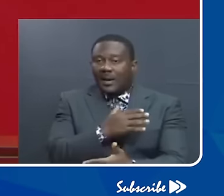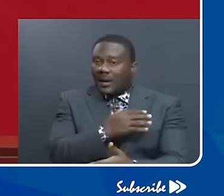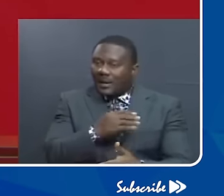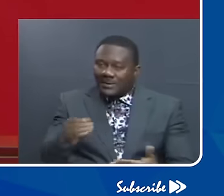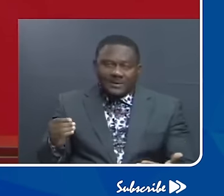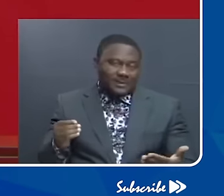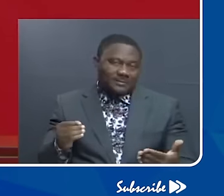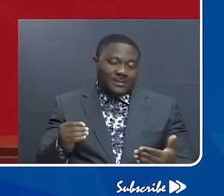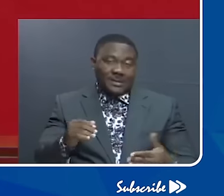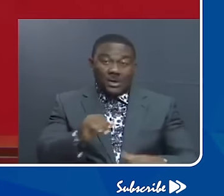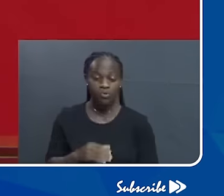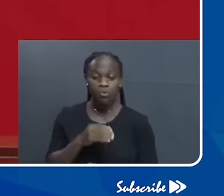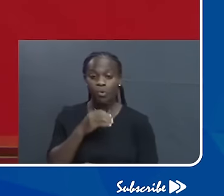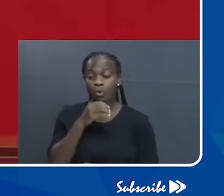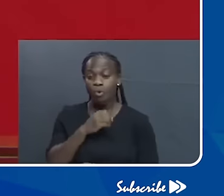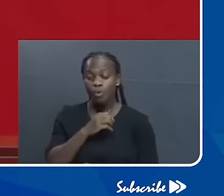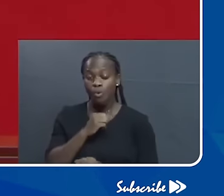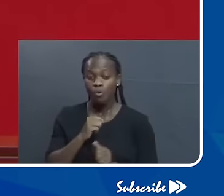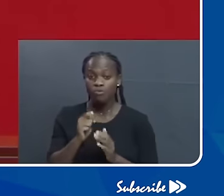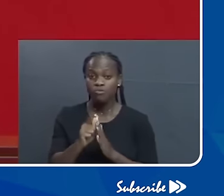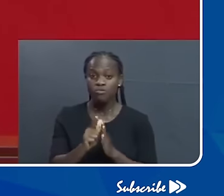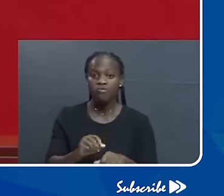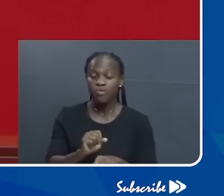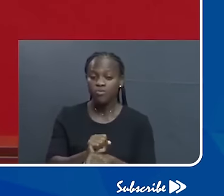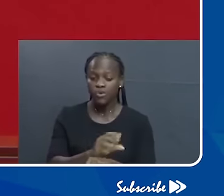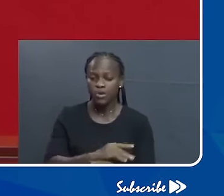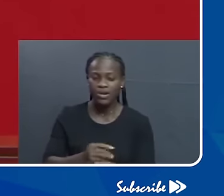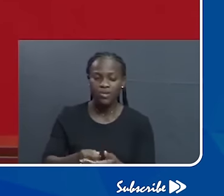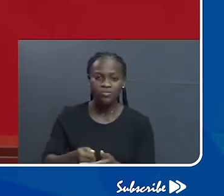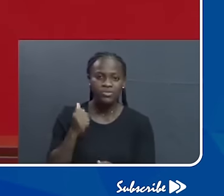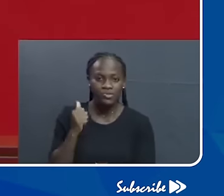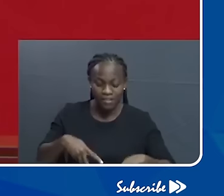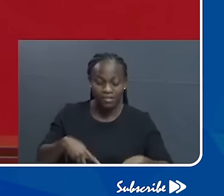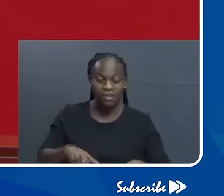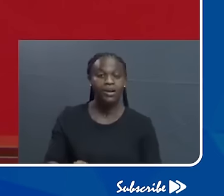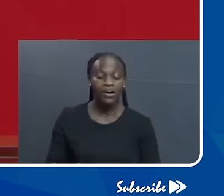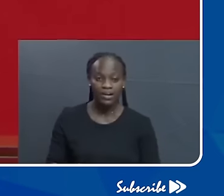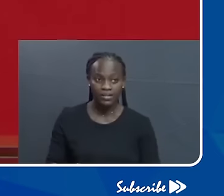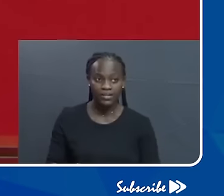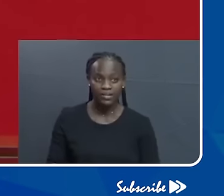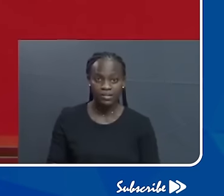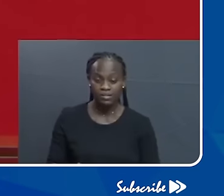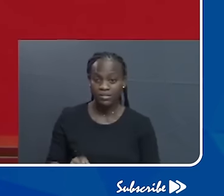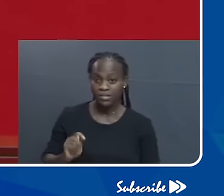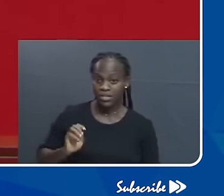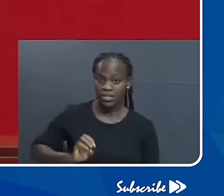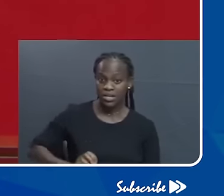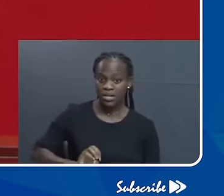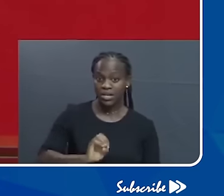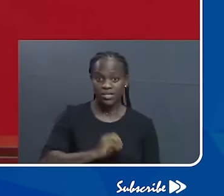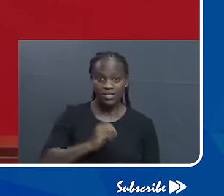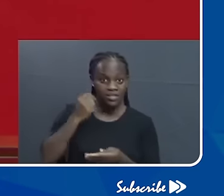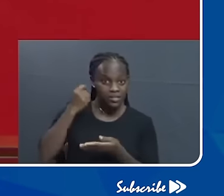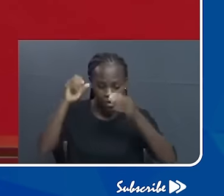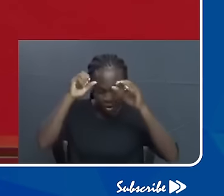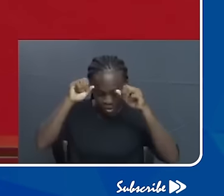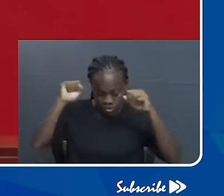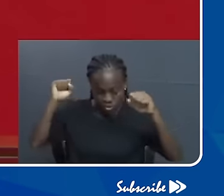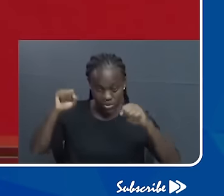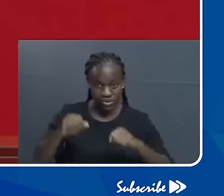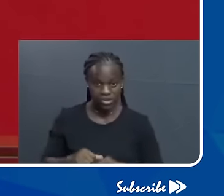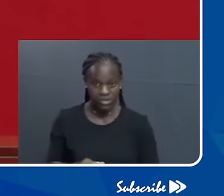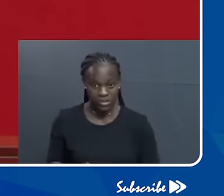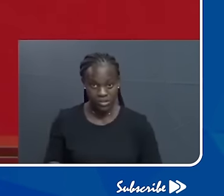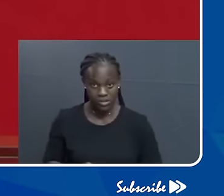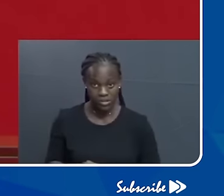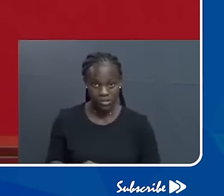court, unquote. And reject the attempts by the Executive Secretary of the President through